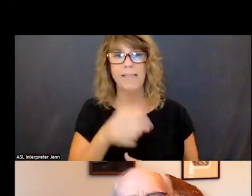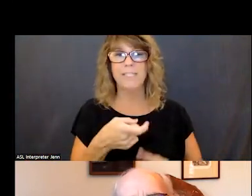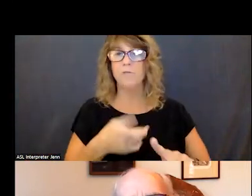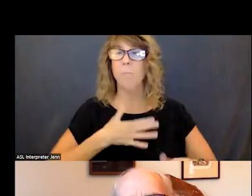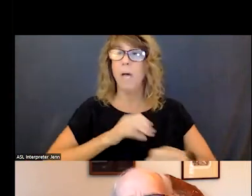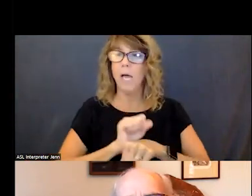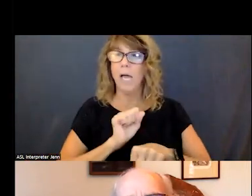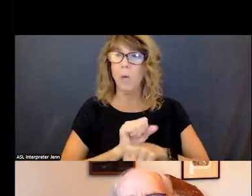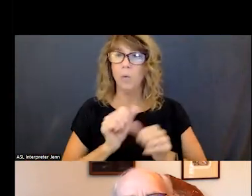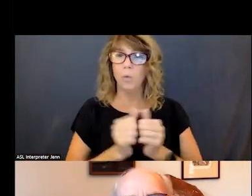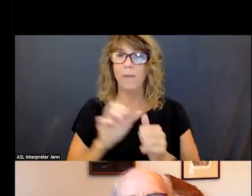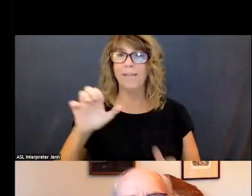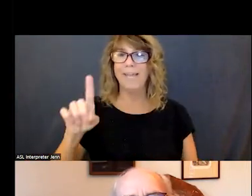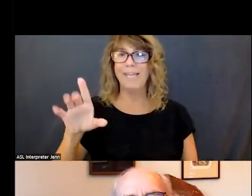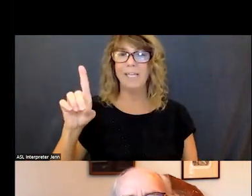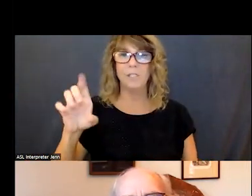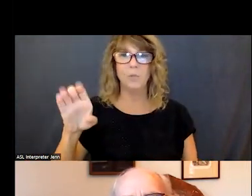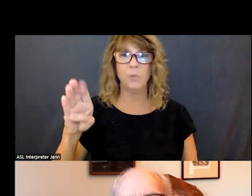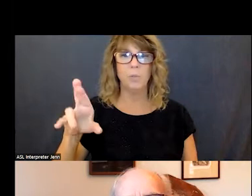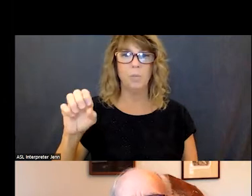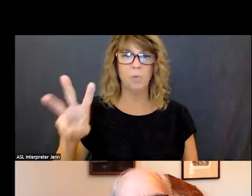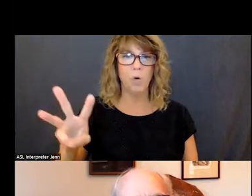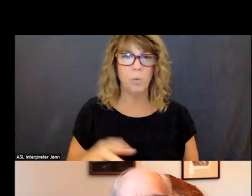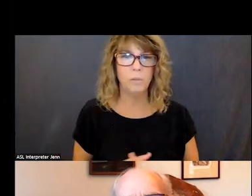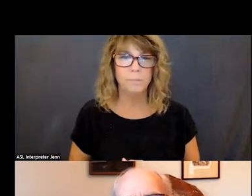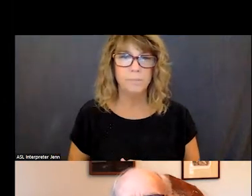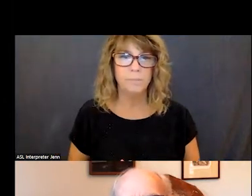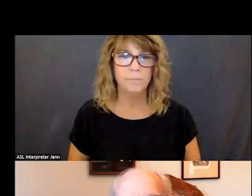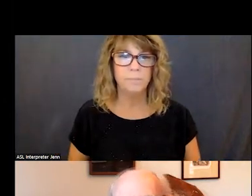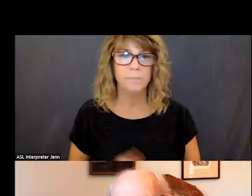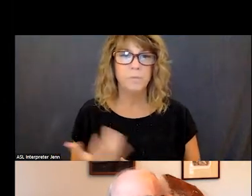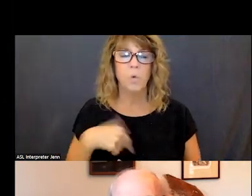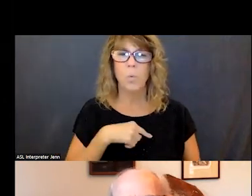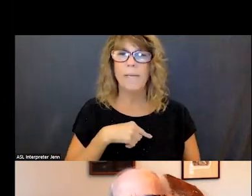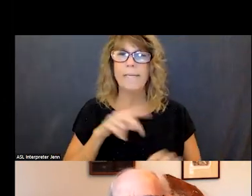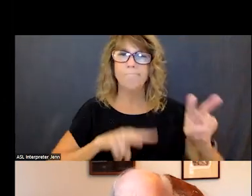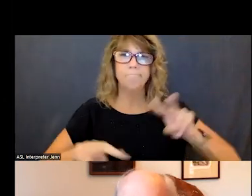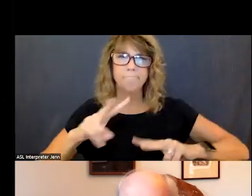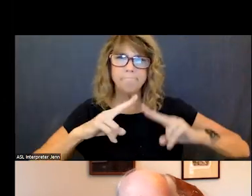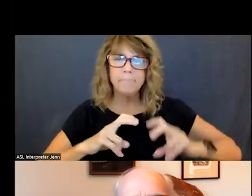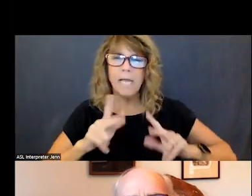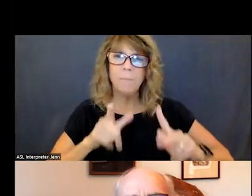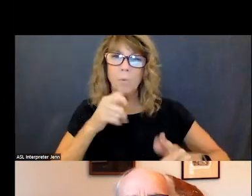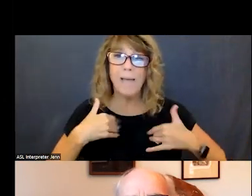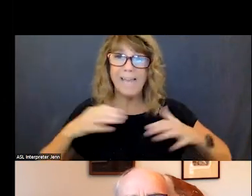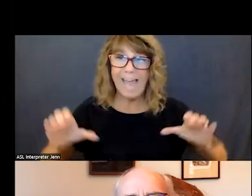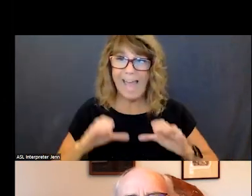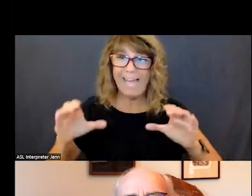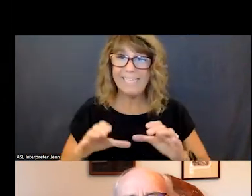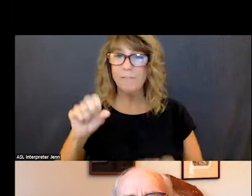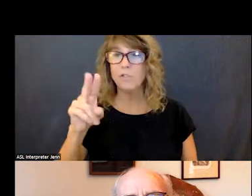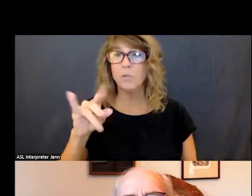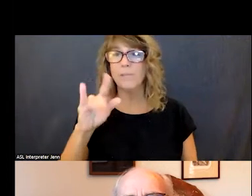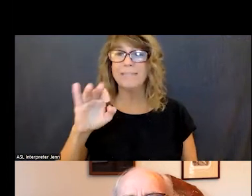with Ed Boudreau at UMass. We looked at people with active suicidal ideation in